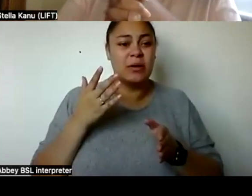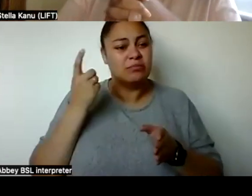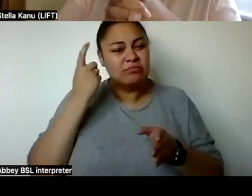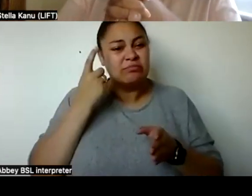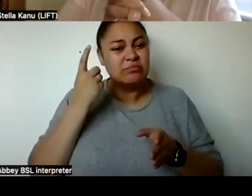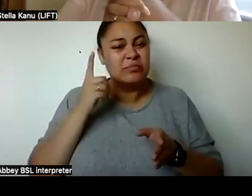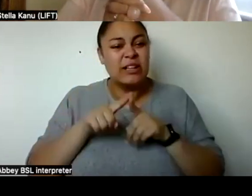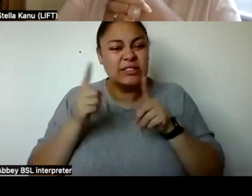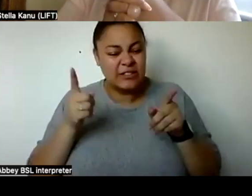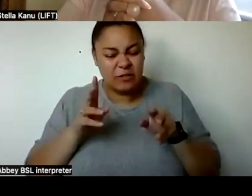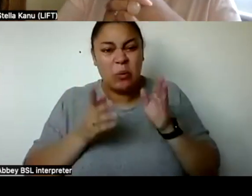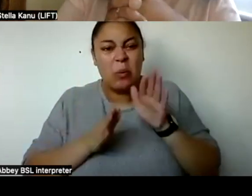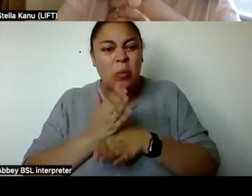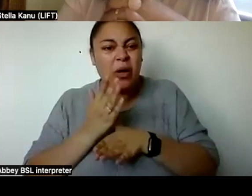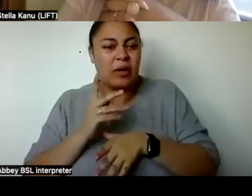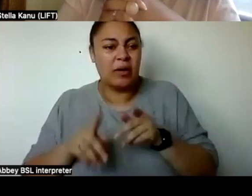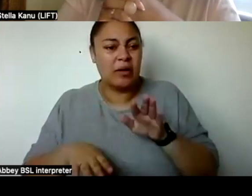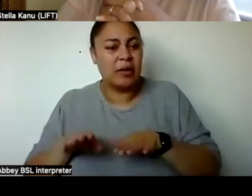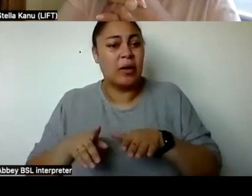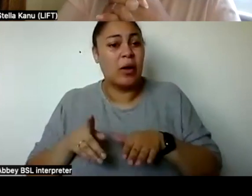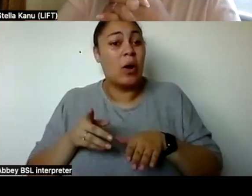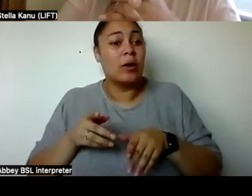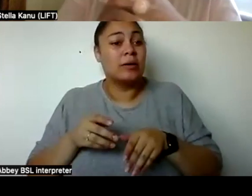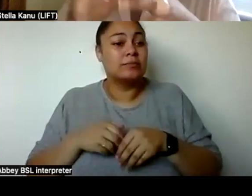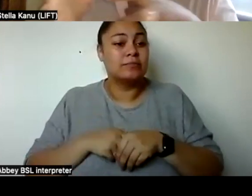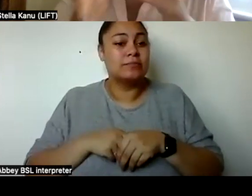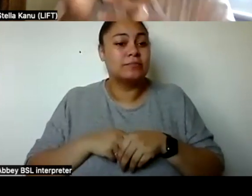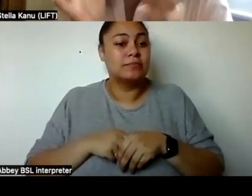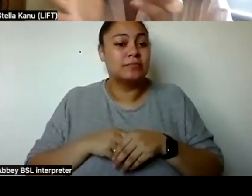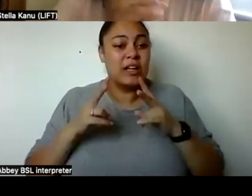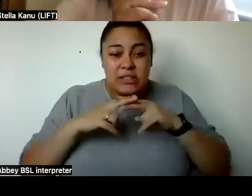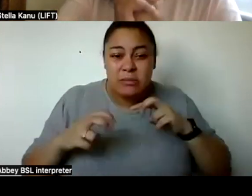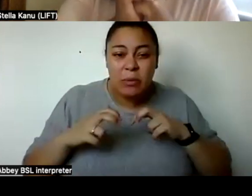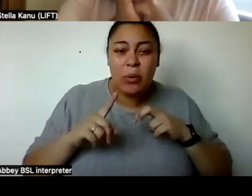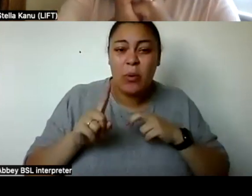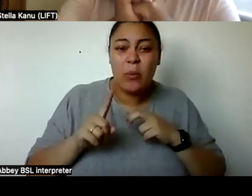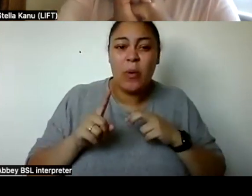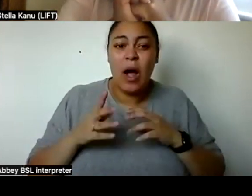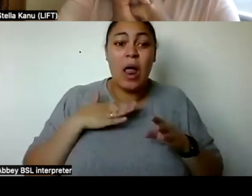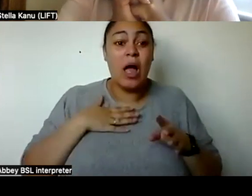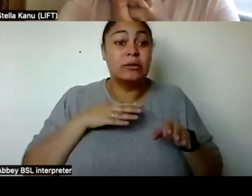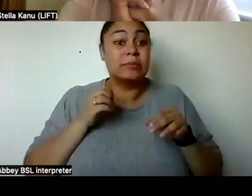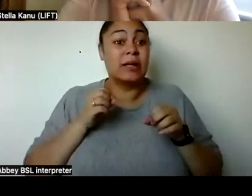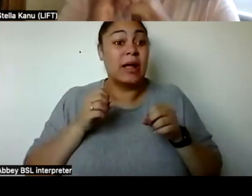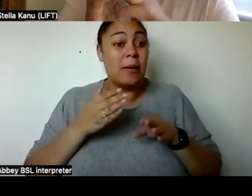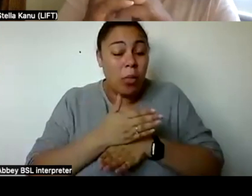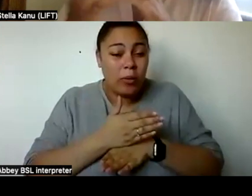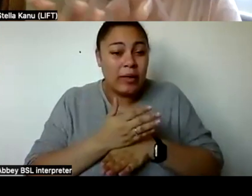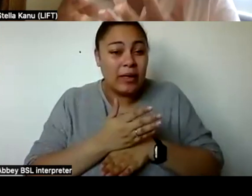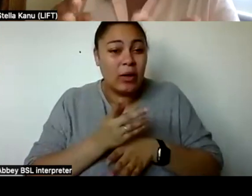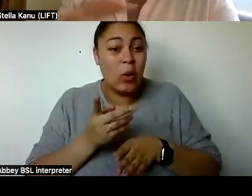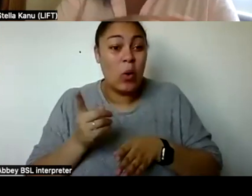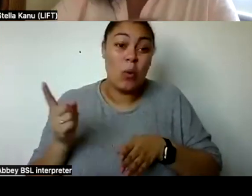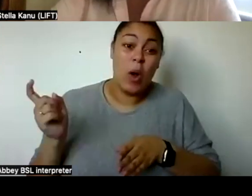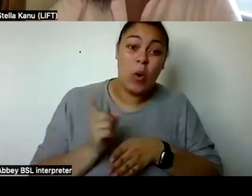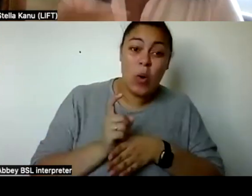who might want to be and explore what it might be like to be an employee, those who want to kind of come in, and they may